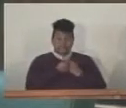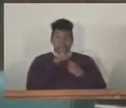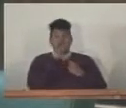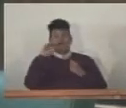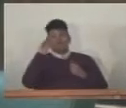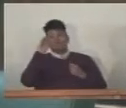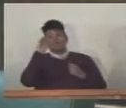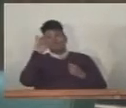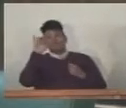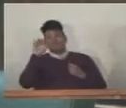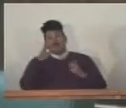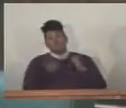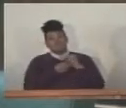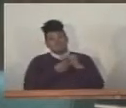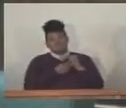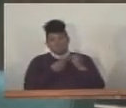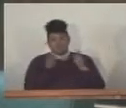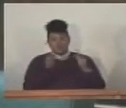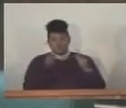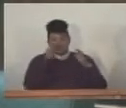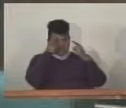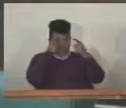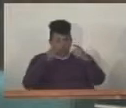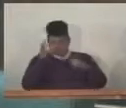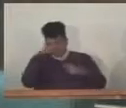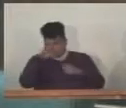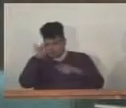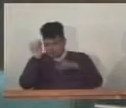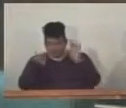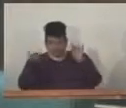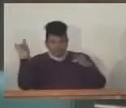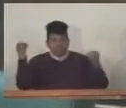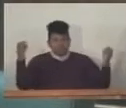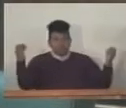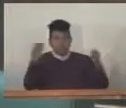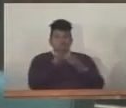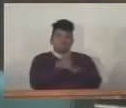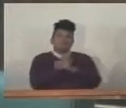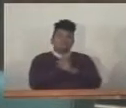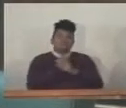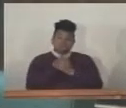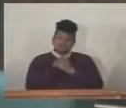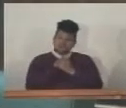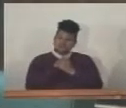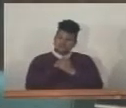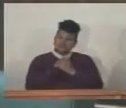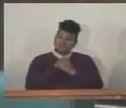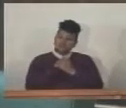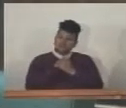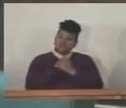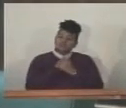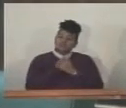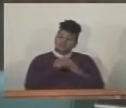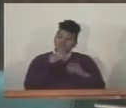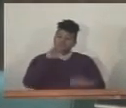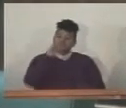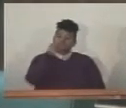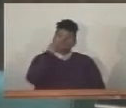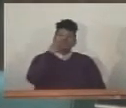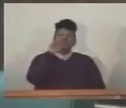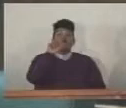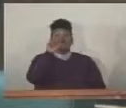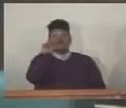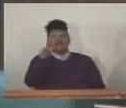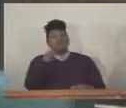Mobile Reserve conducted targeted raids on several premises. The Mobile Reserve and the St. Andrew